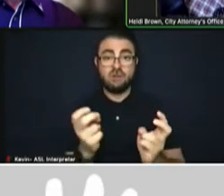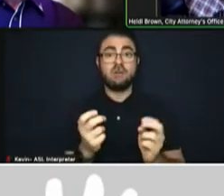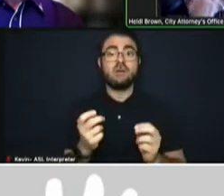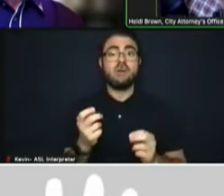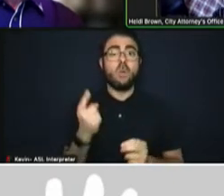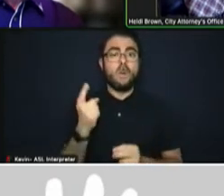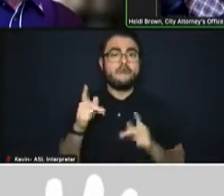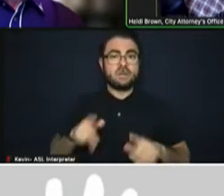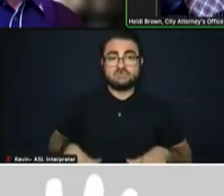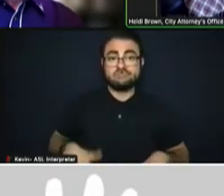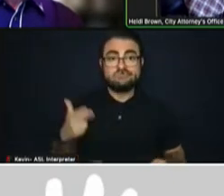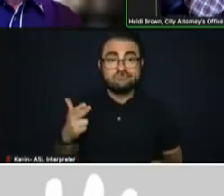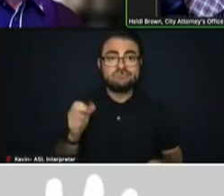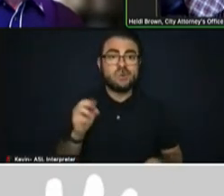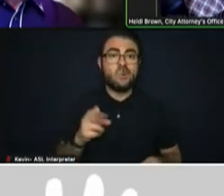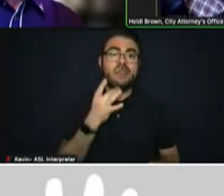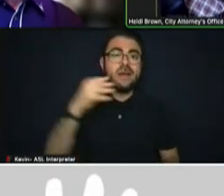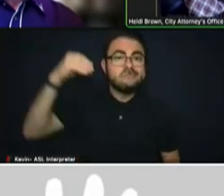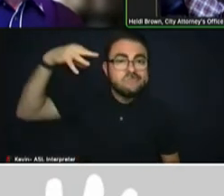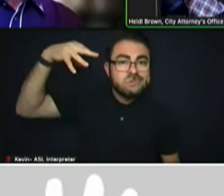automatically activates, everybody's just going to turn on.